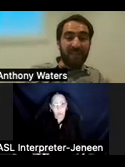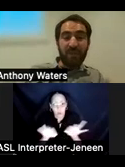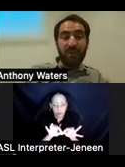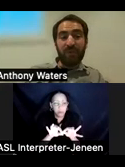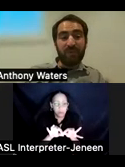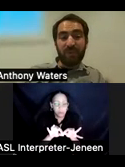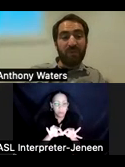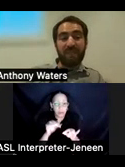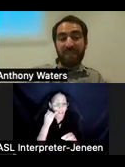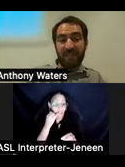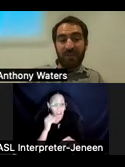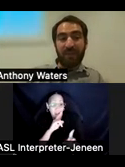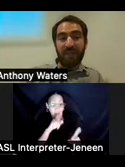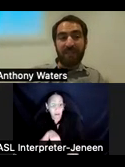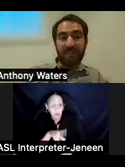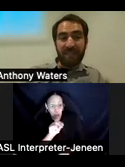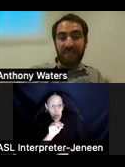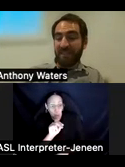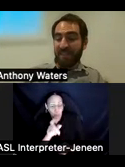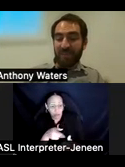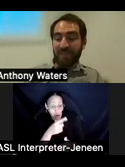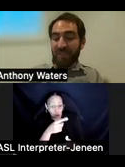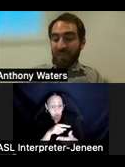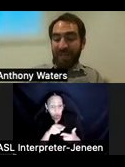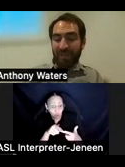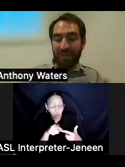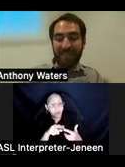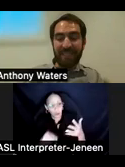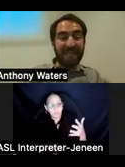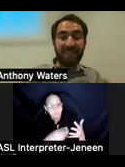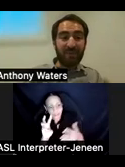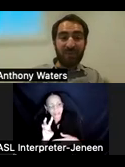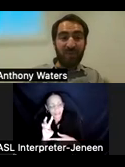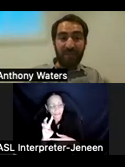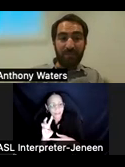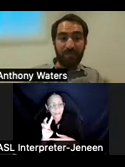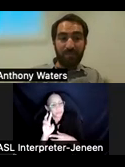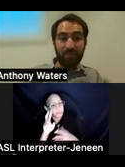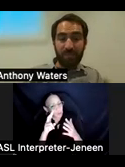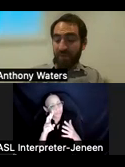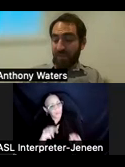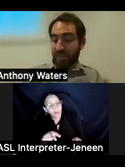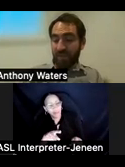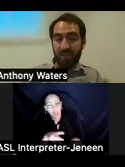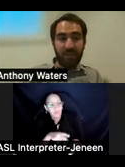they answered no to those first 2 questions, then going on to the 6th. So let's just look at how long it takes to ask those 3.